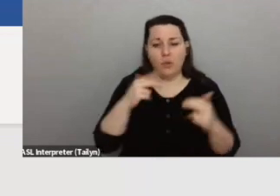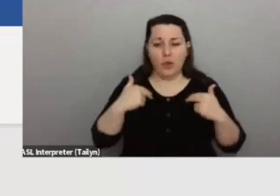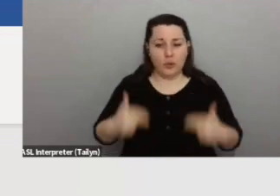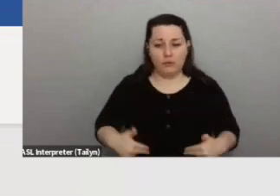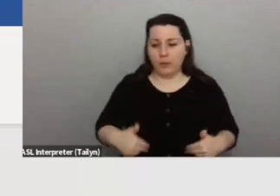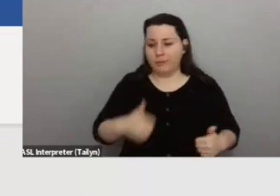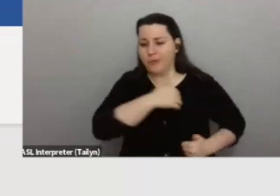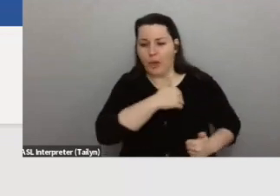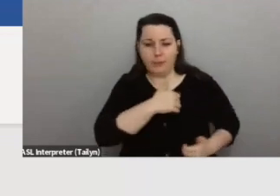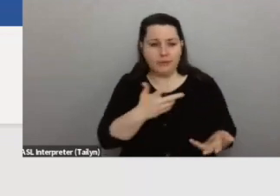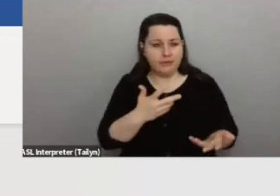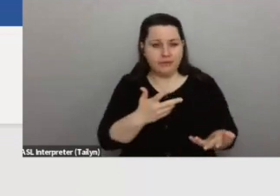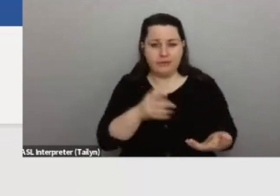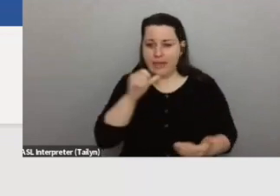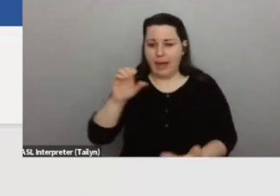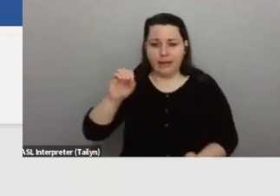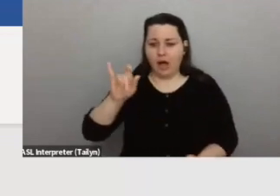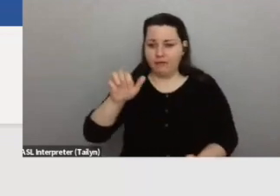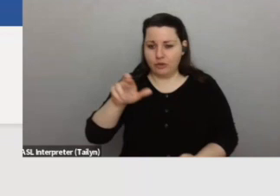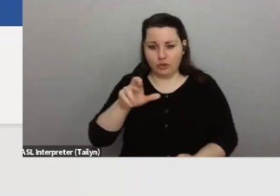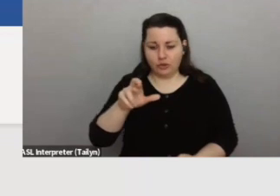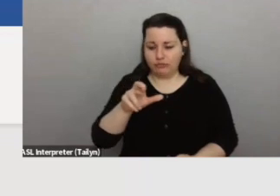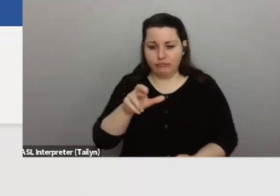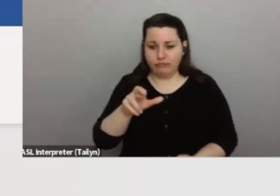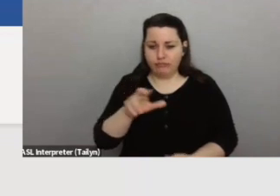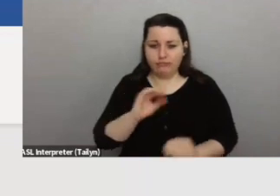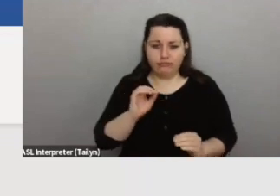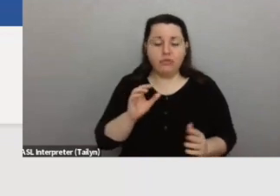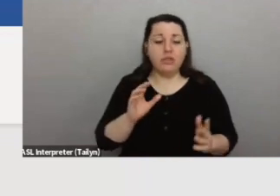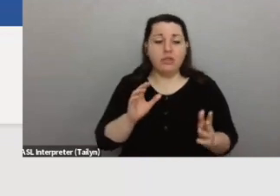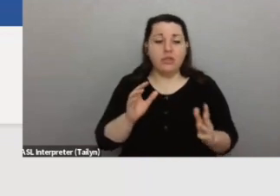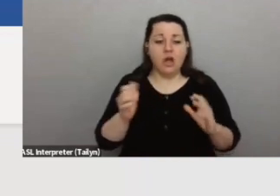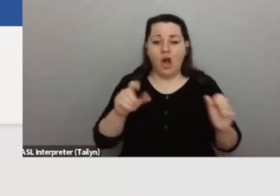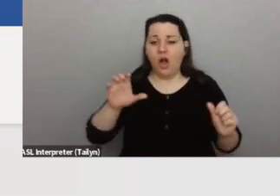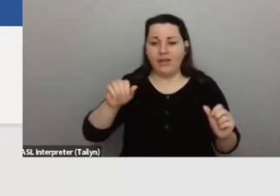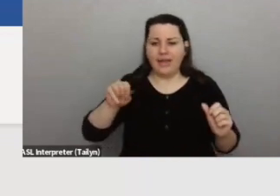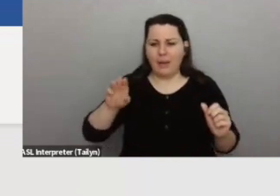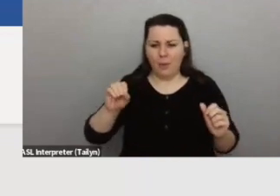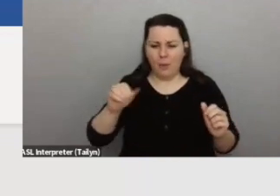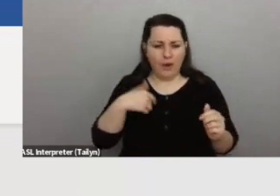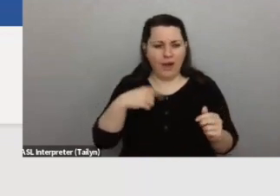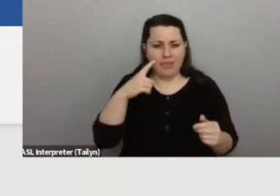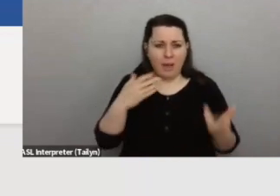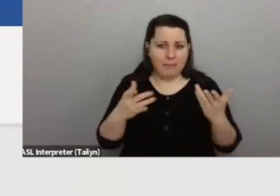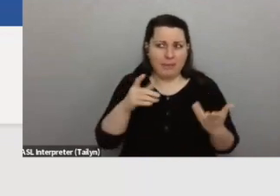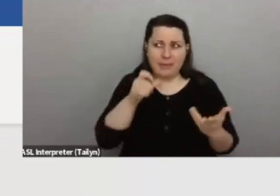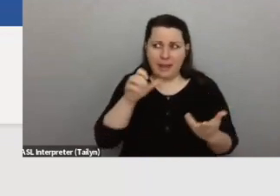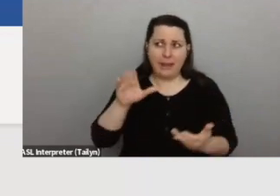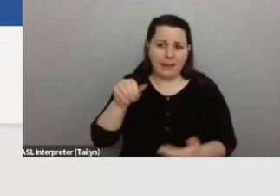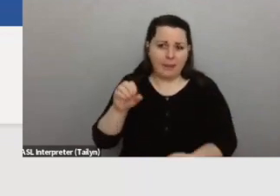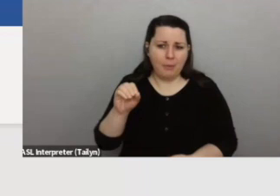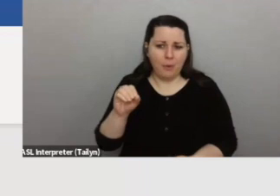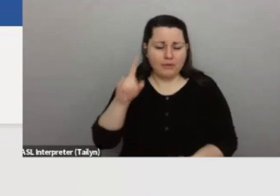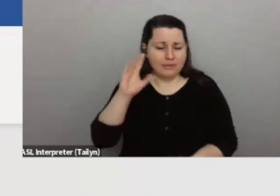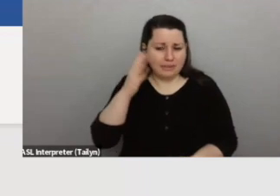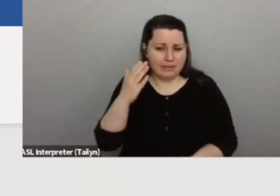of a non-officer. And they were all camouflage. I was thinking maybe not camouflage because it doesn't sound